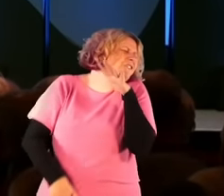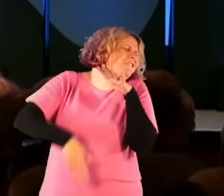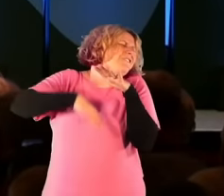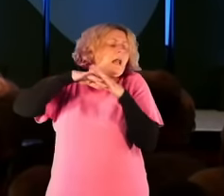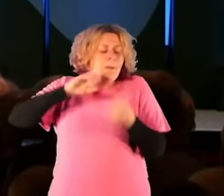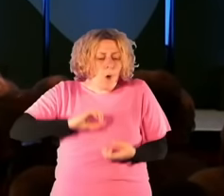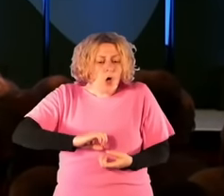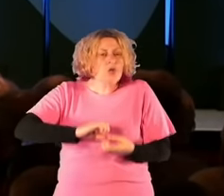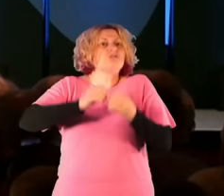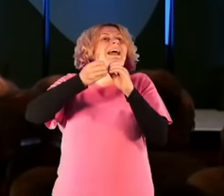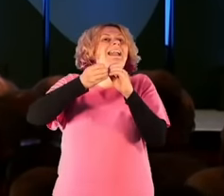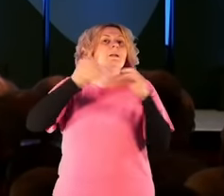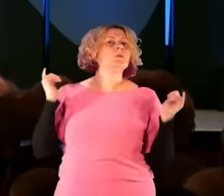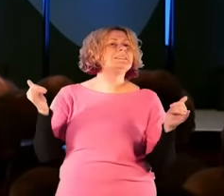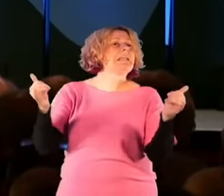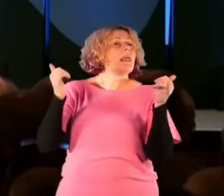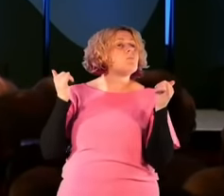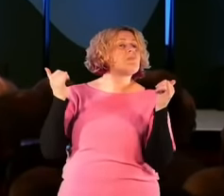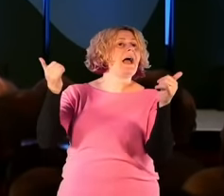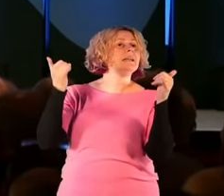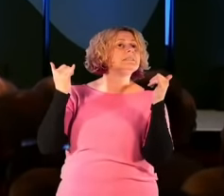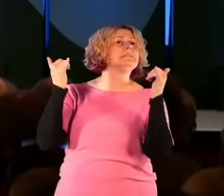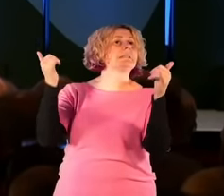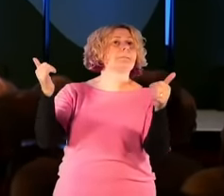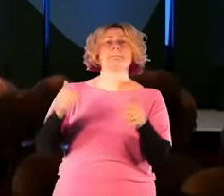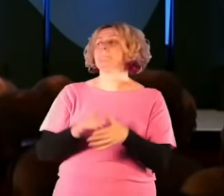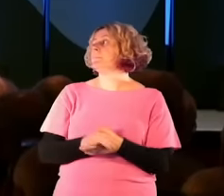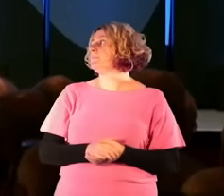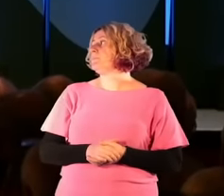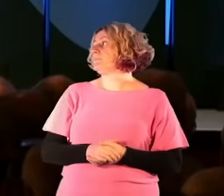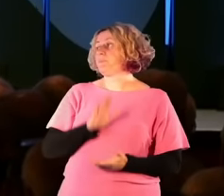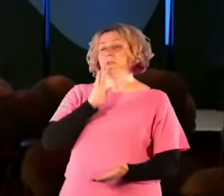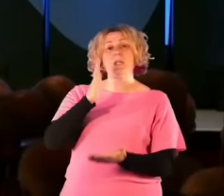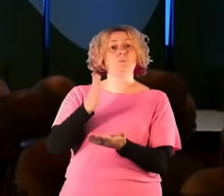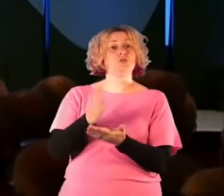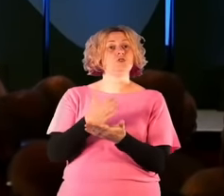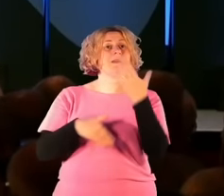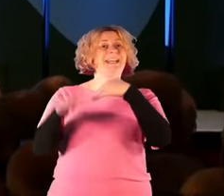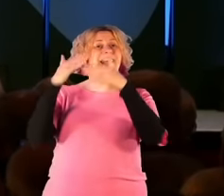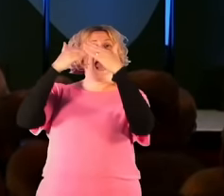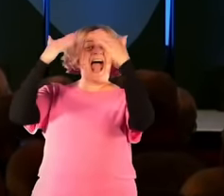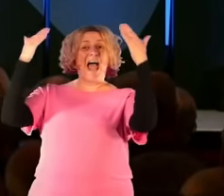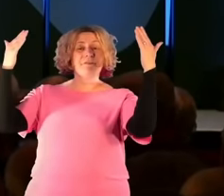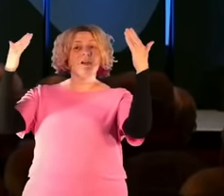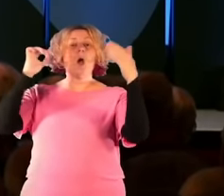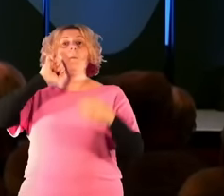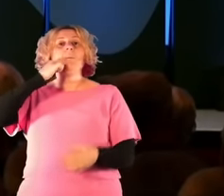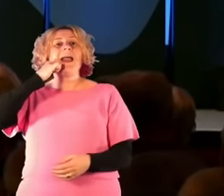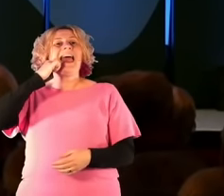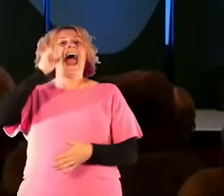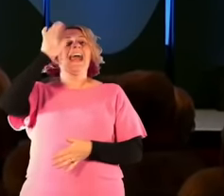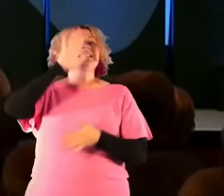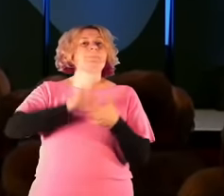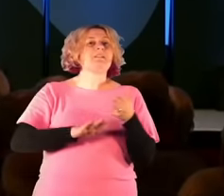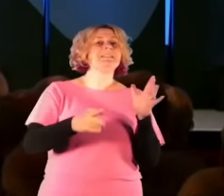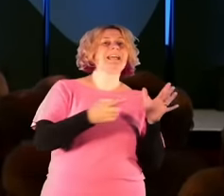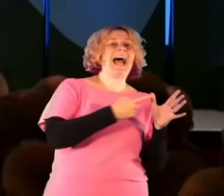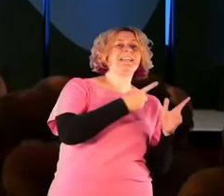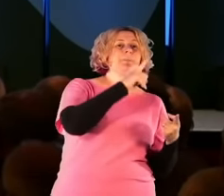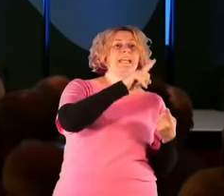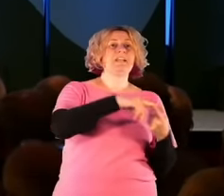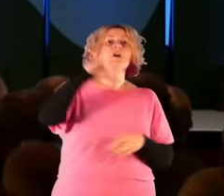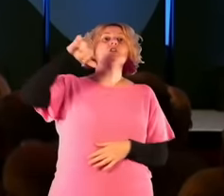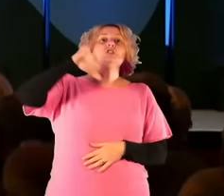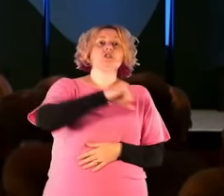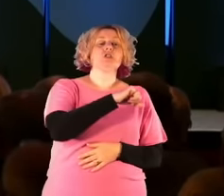we'll cultivate, we'll celebrate. I'm sure that in heaven we will experience what Adam and Eve would have experienced hadn't they fallen. But more than